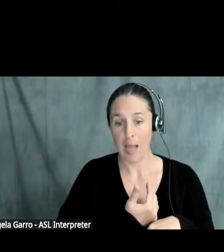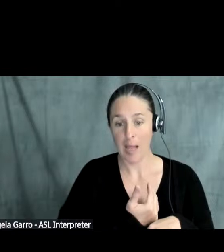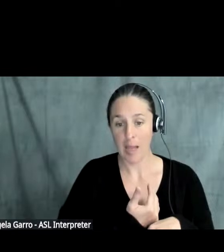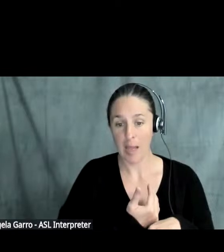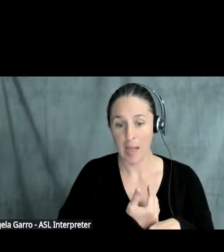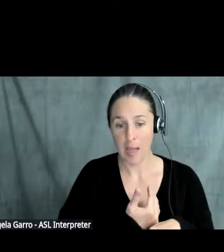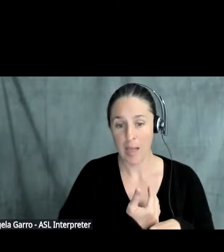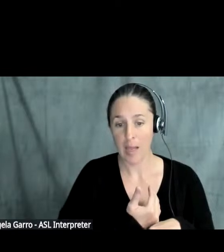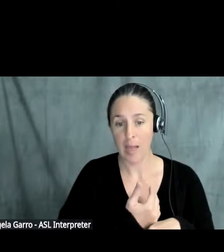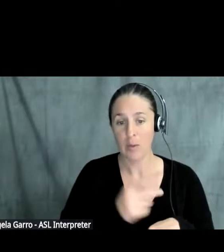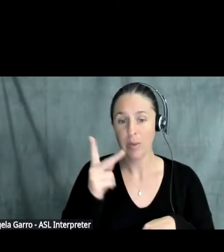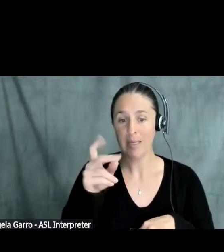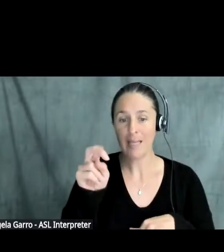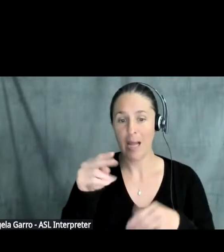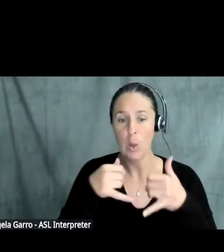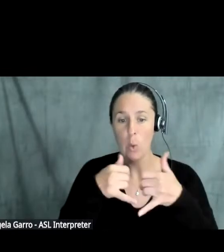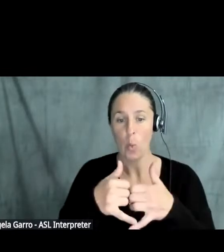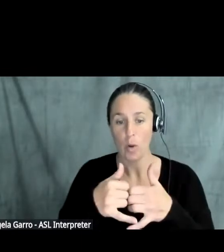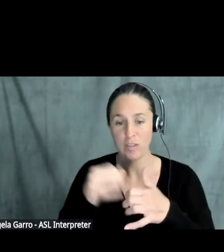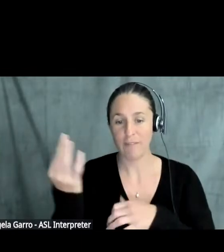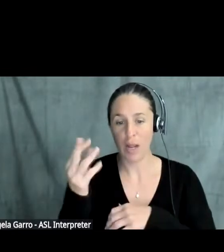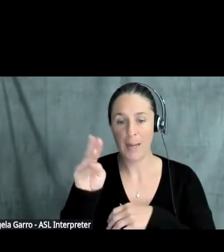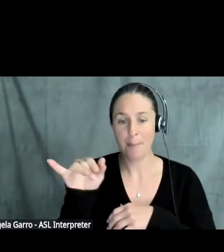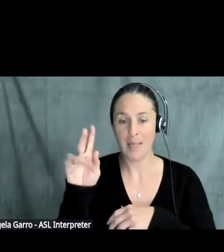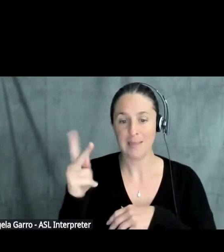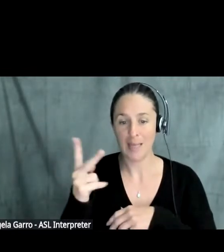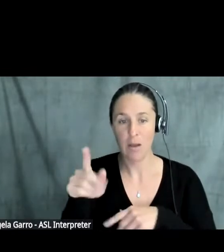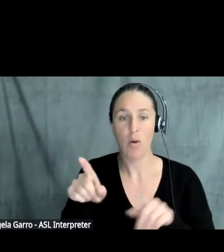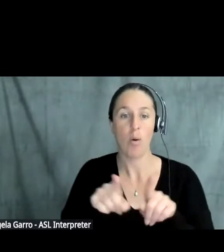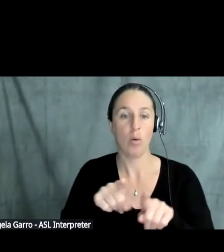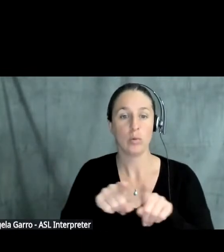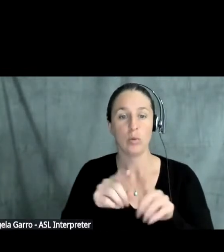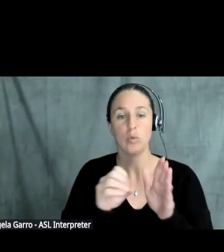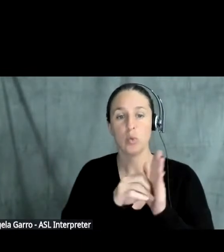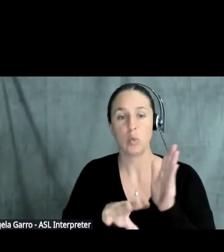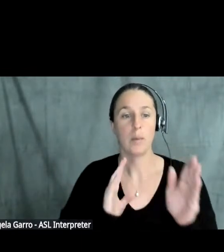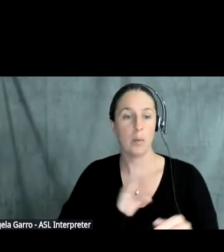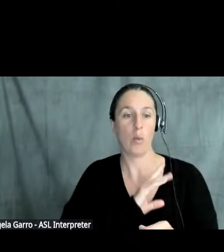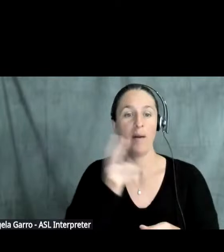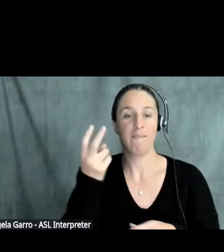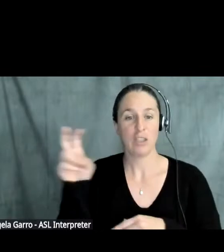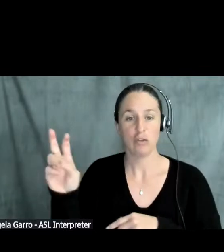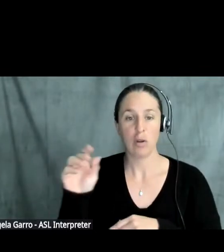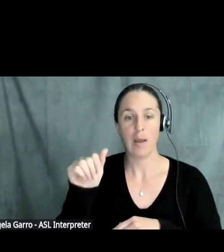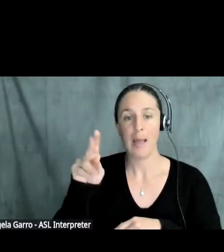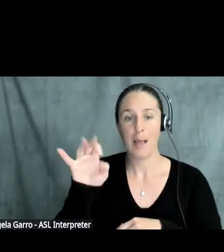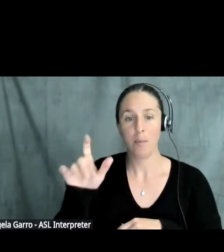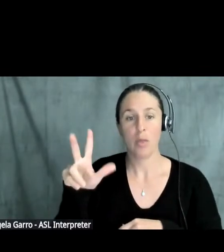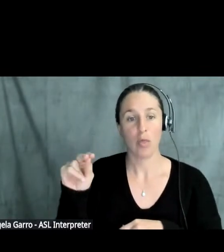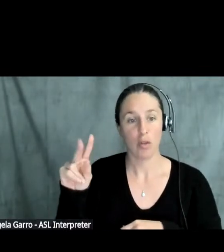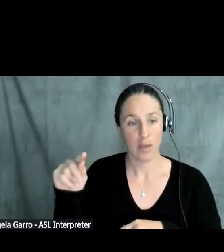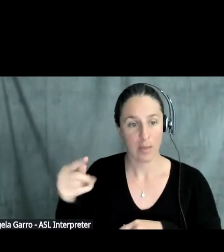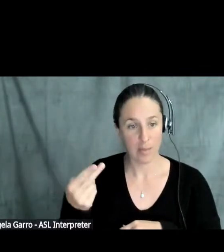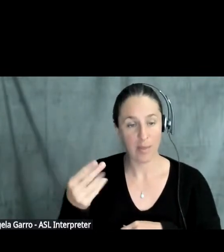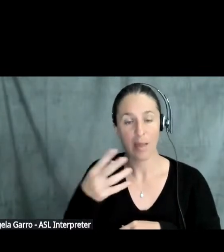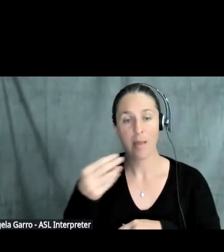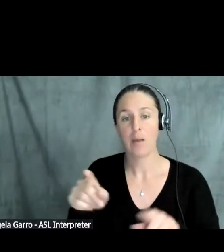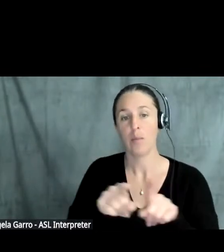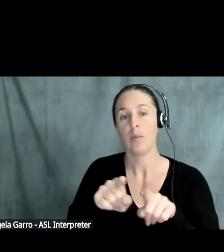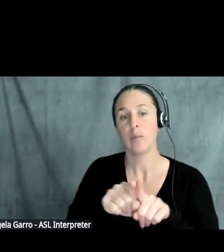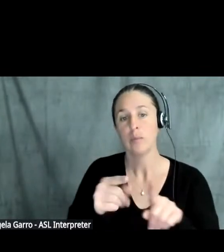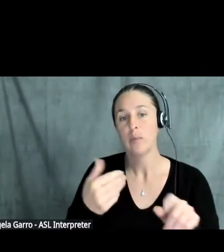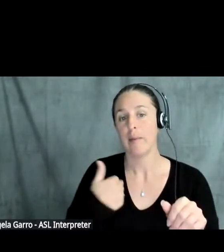May 2nd. We also have a student board field trip on April 30th. And we also have,